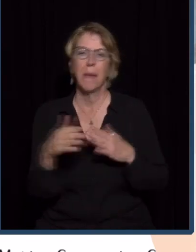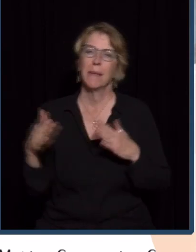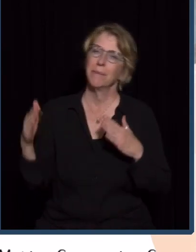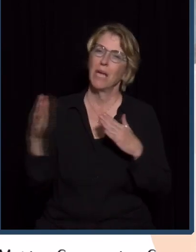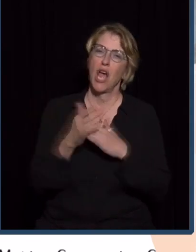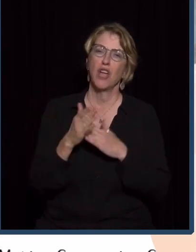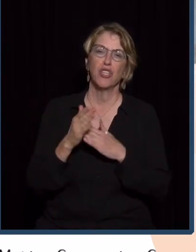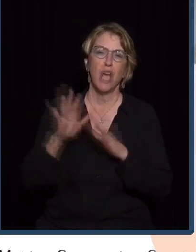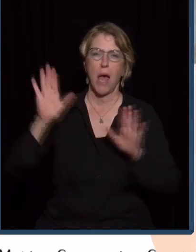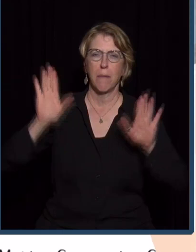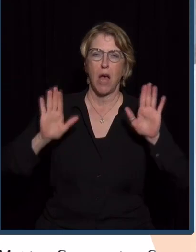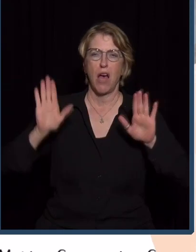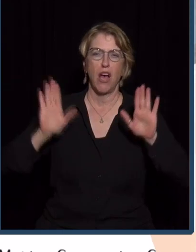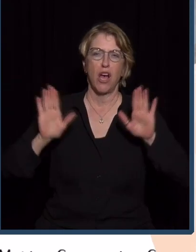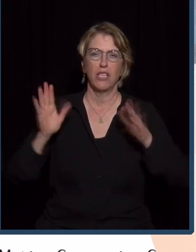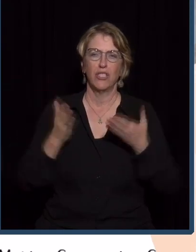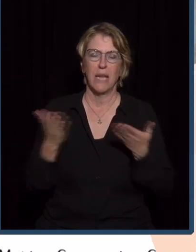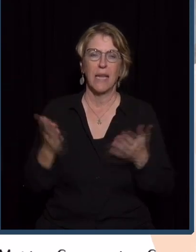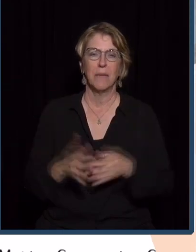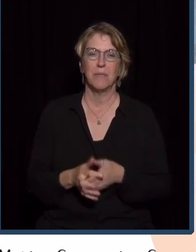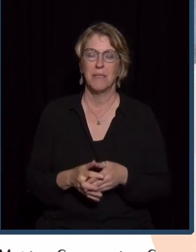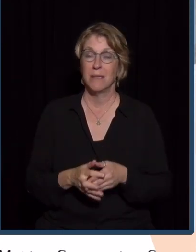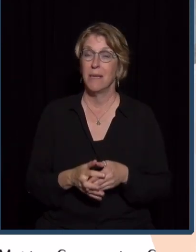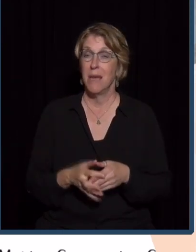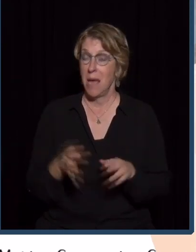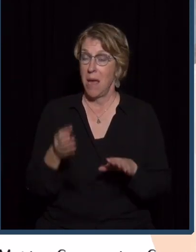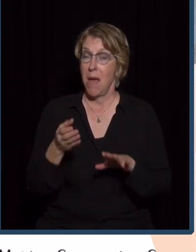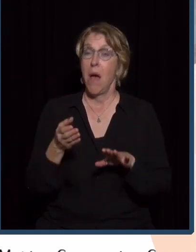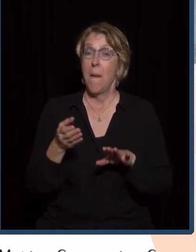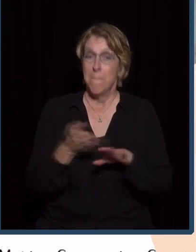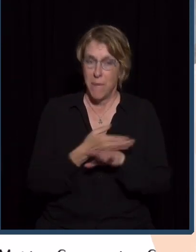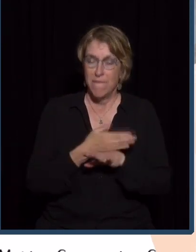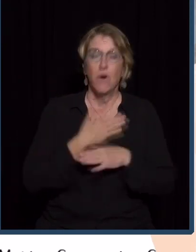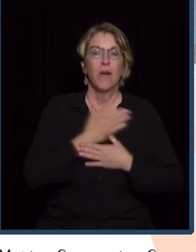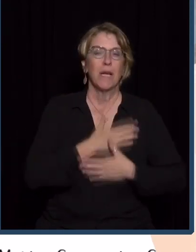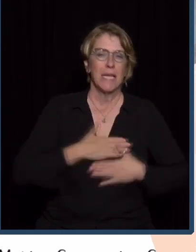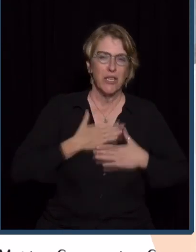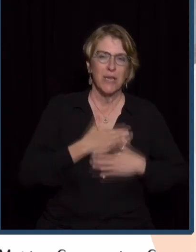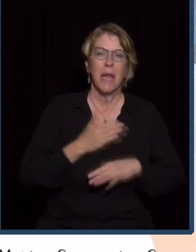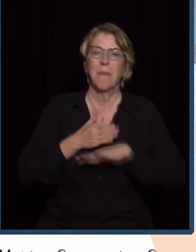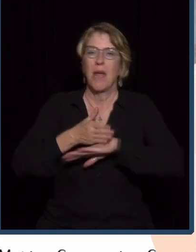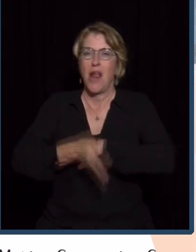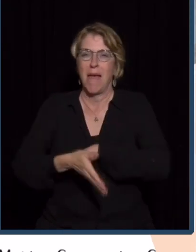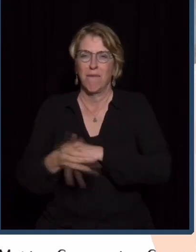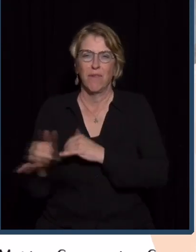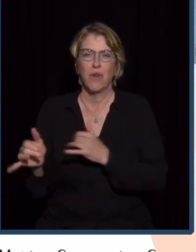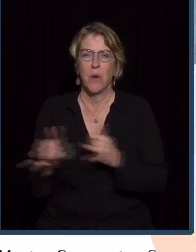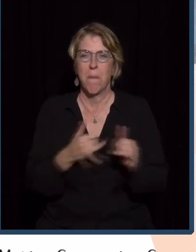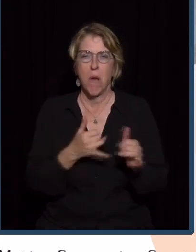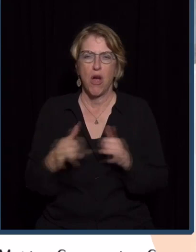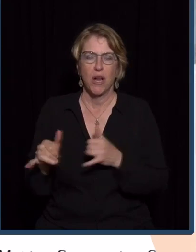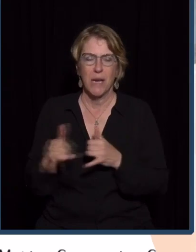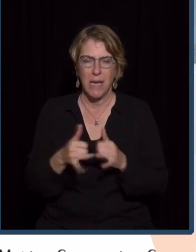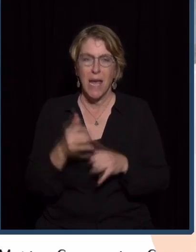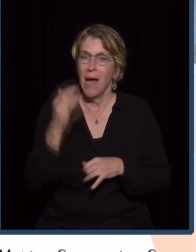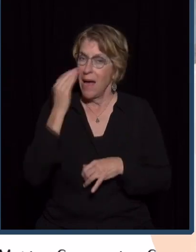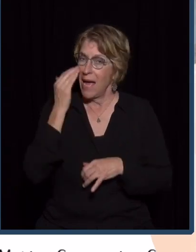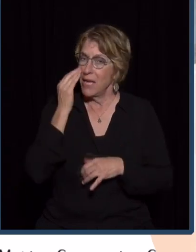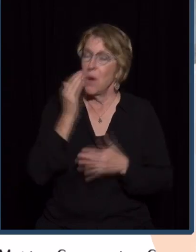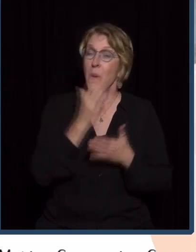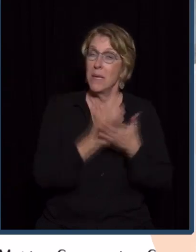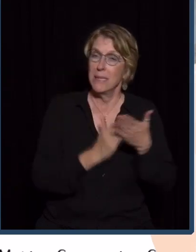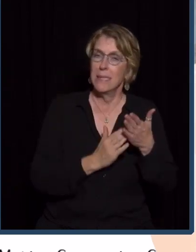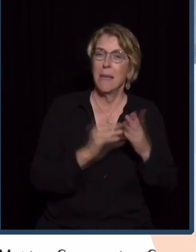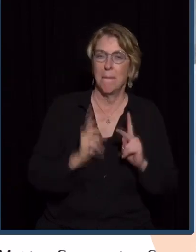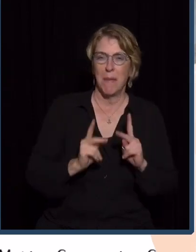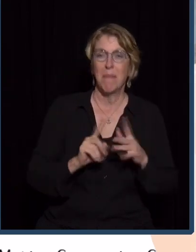have to highlight. And before we move on to our entertainment and our after party this evening, and I know many of you have started bidding